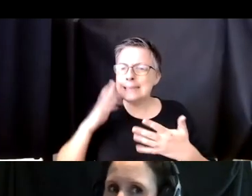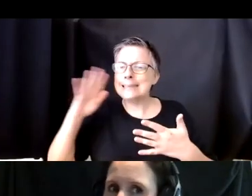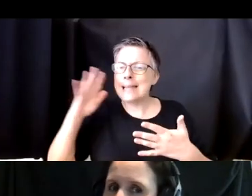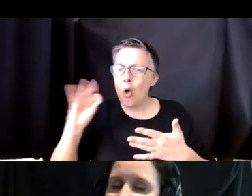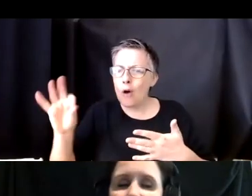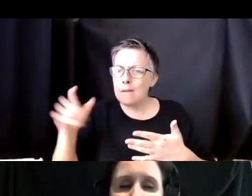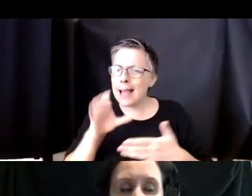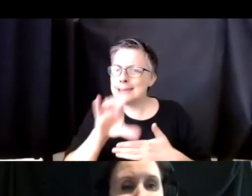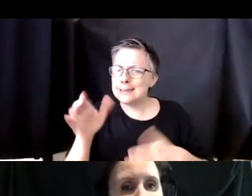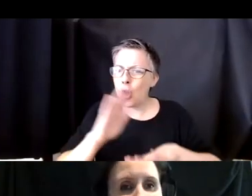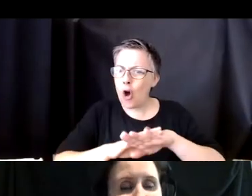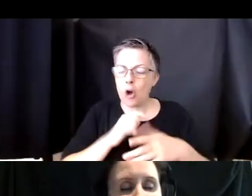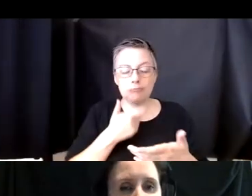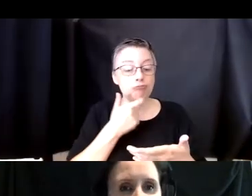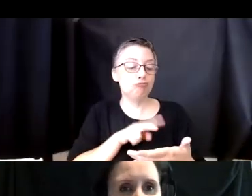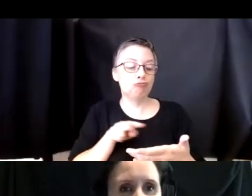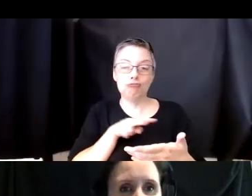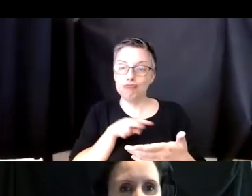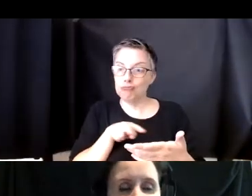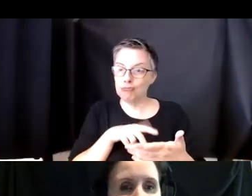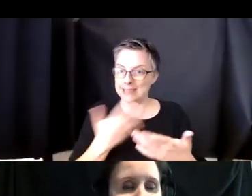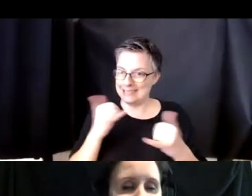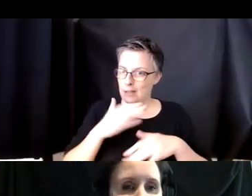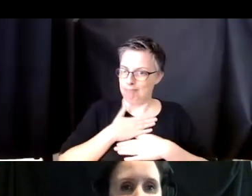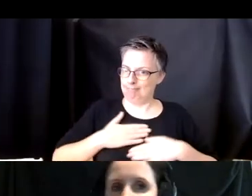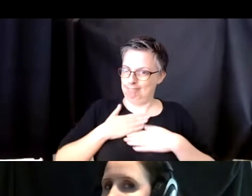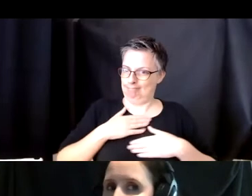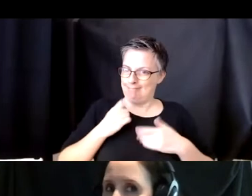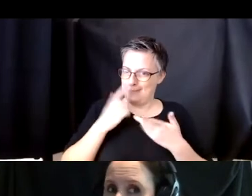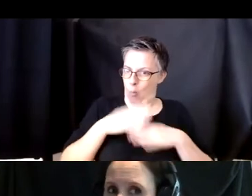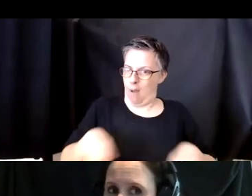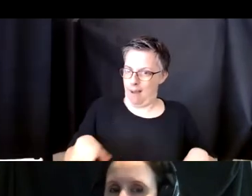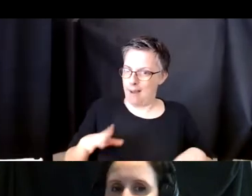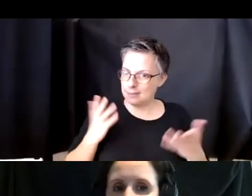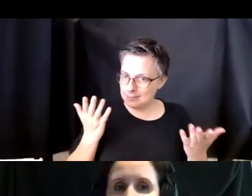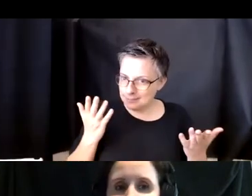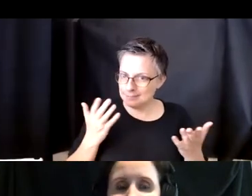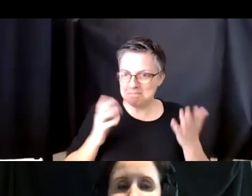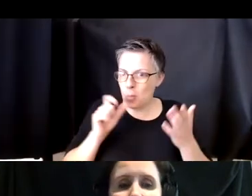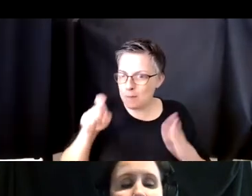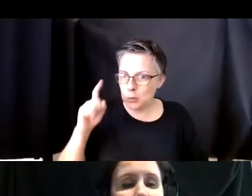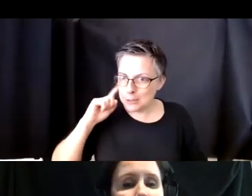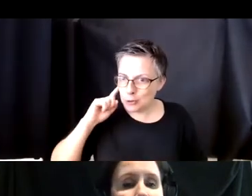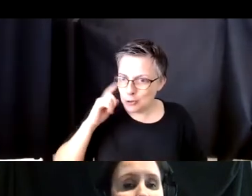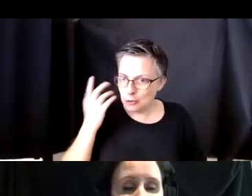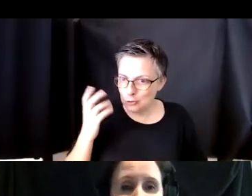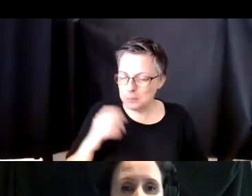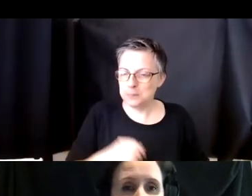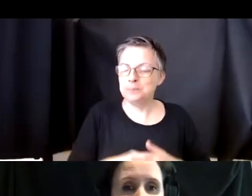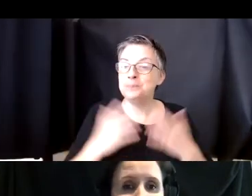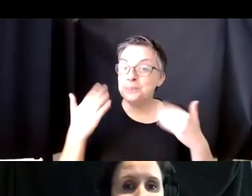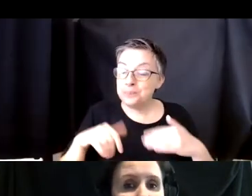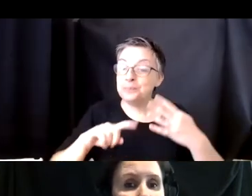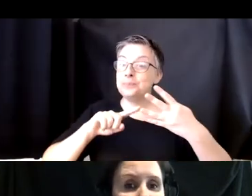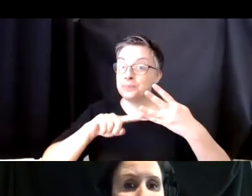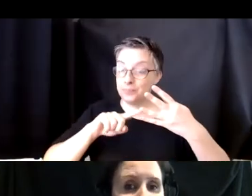closed caption, people can still enjoy your video and know what's being said, even if they don't hear it. Another